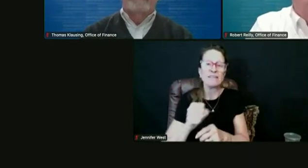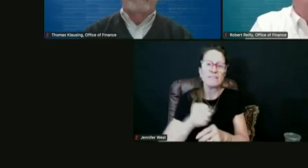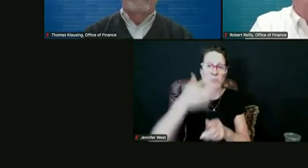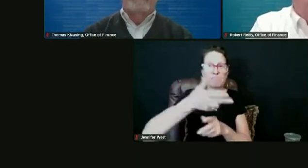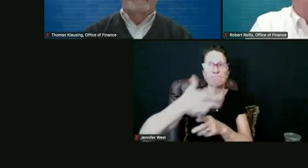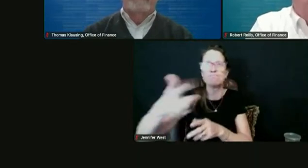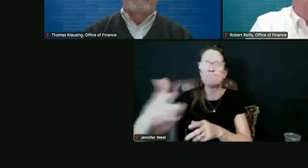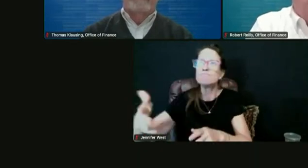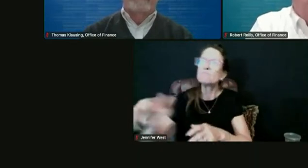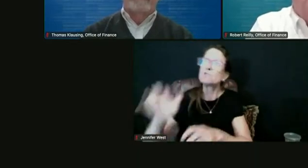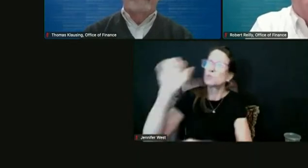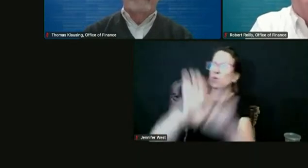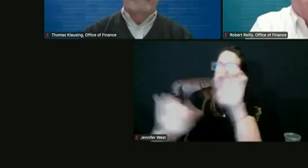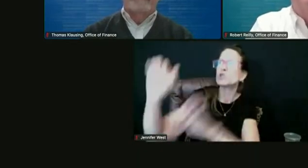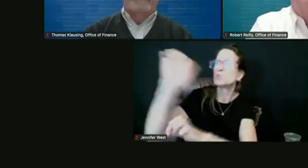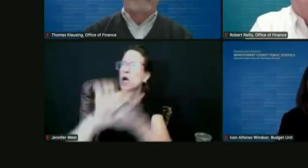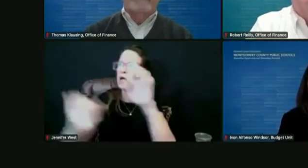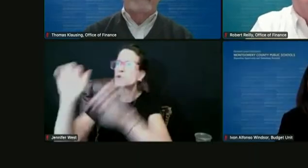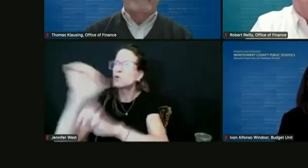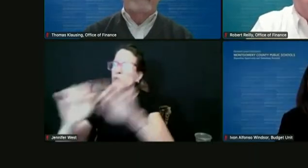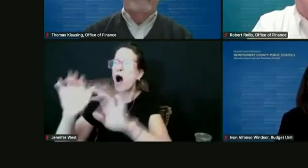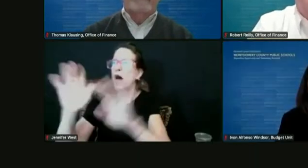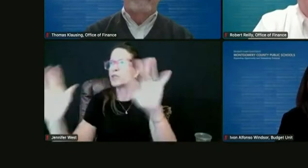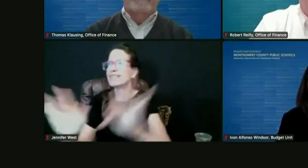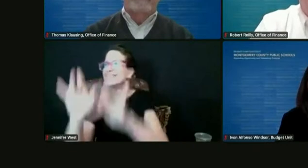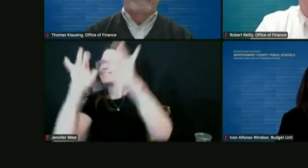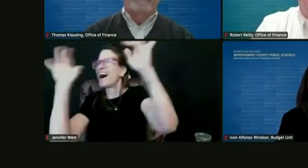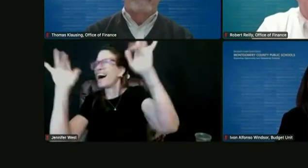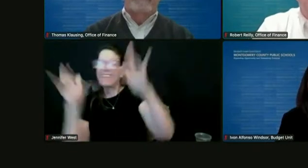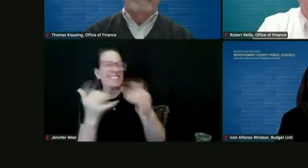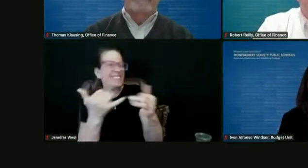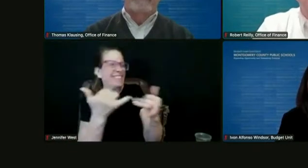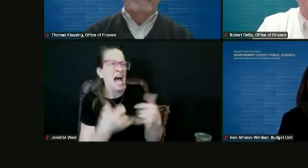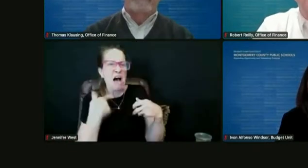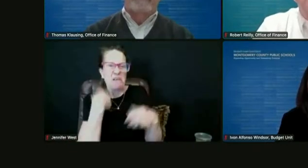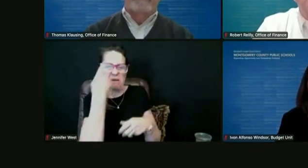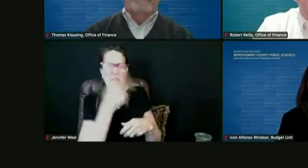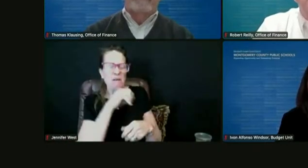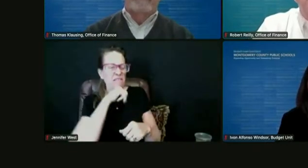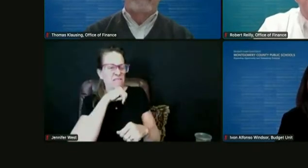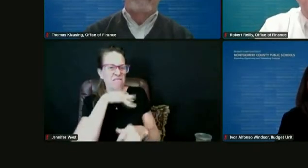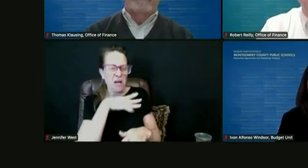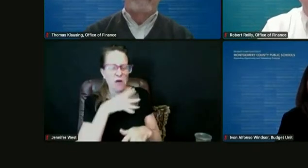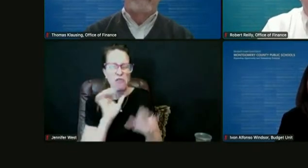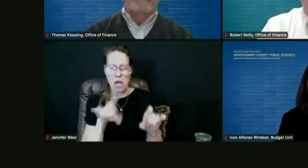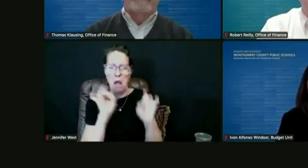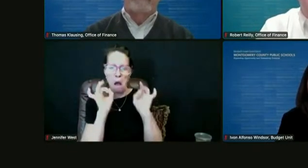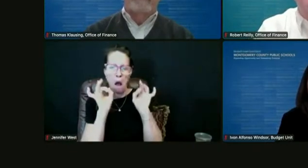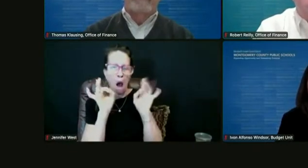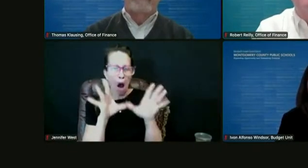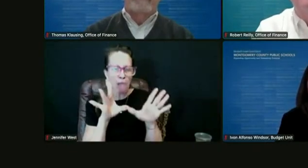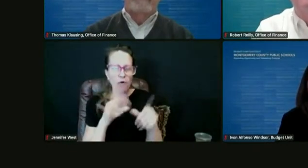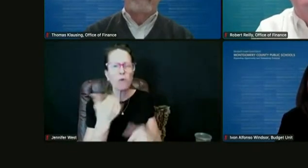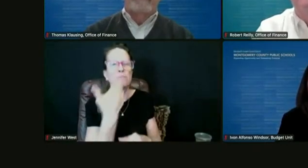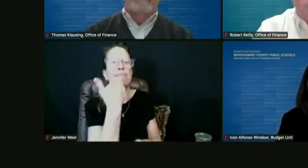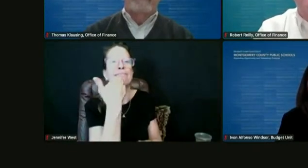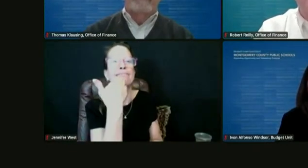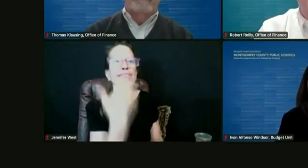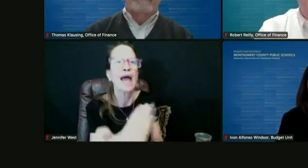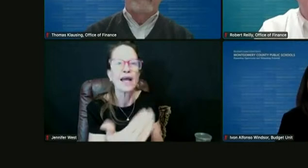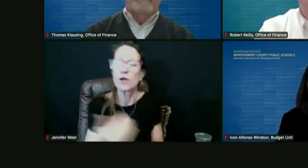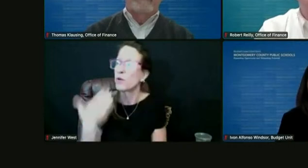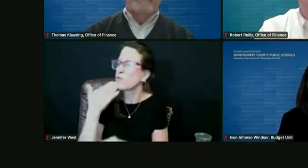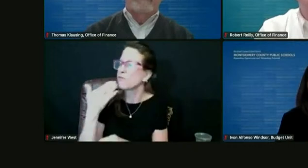and are properly maintained? They look absolutely awful. Thank you. Thank you, Mr.